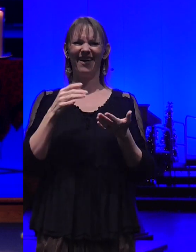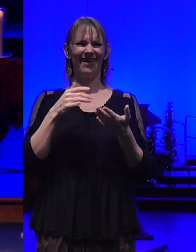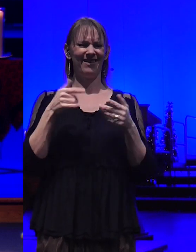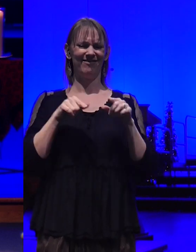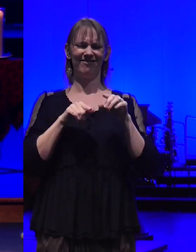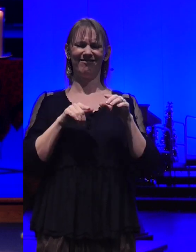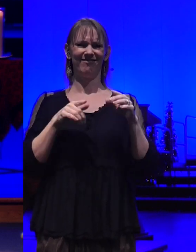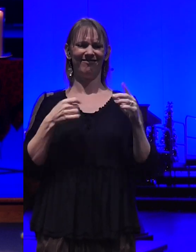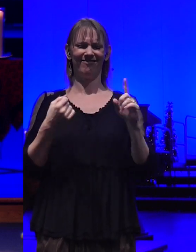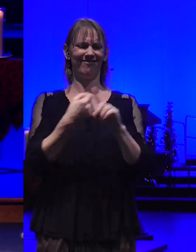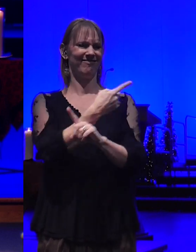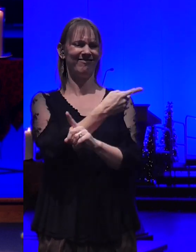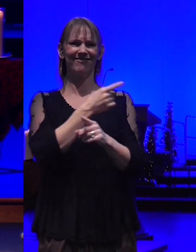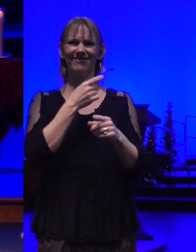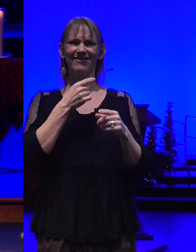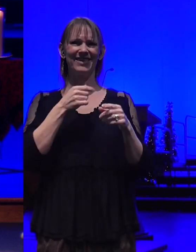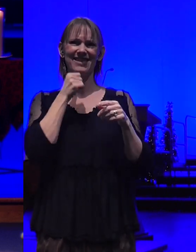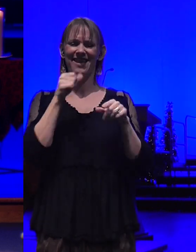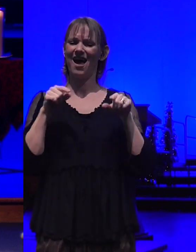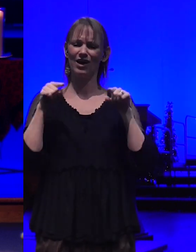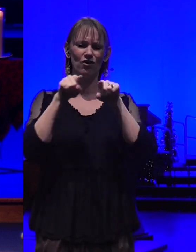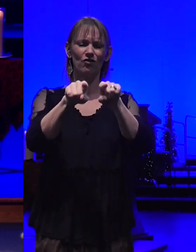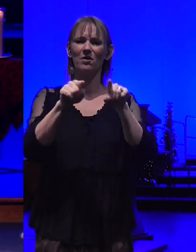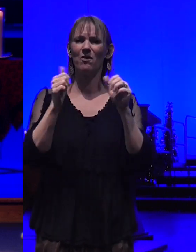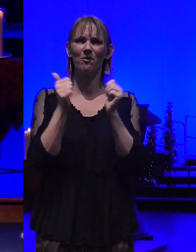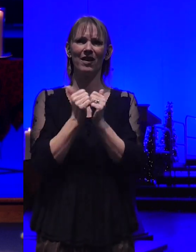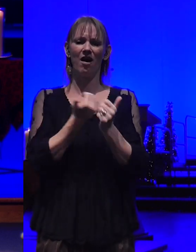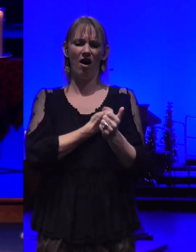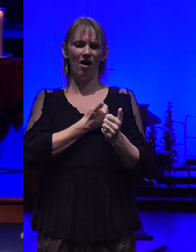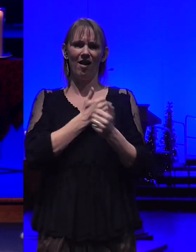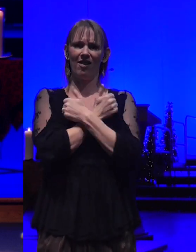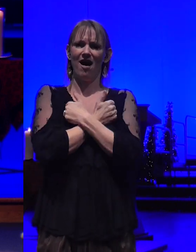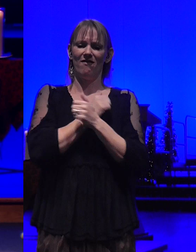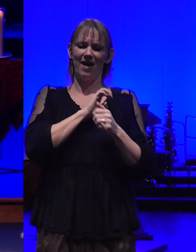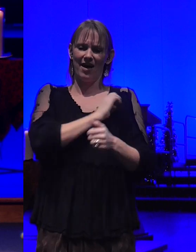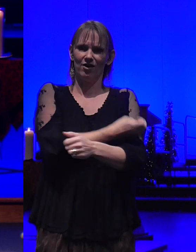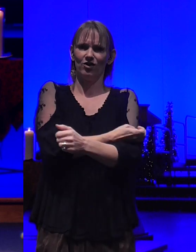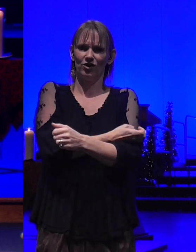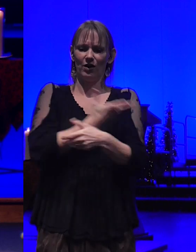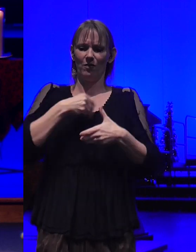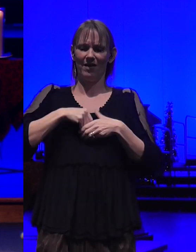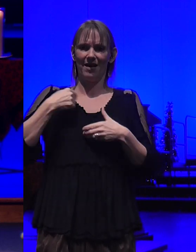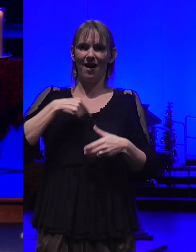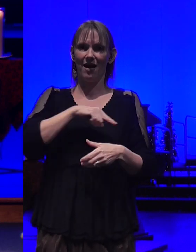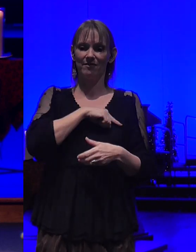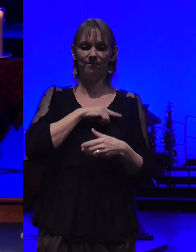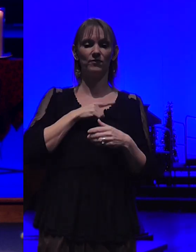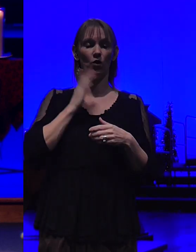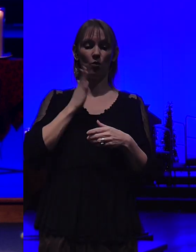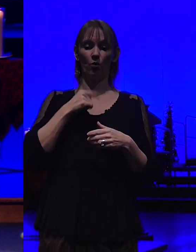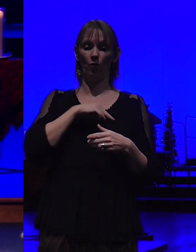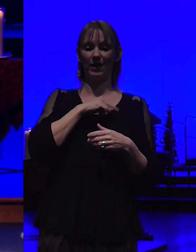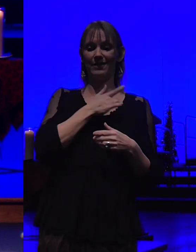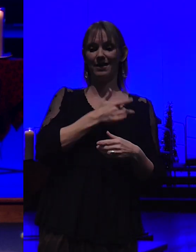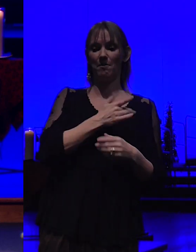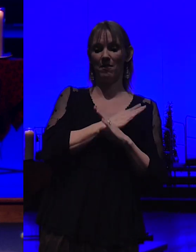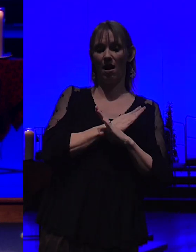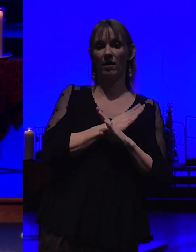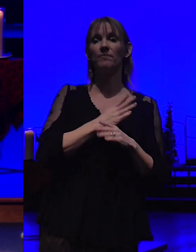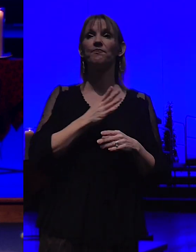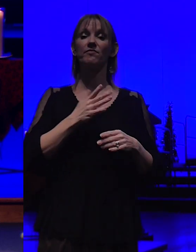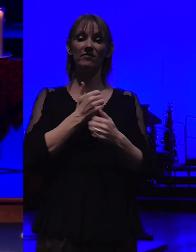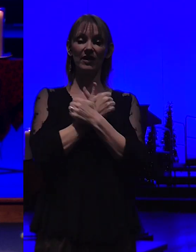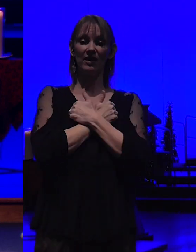with this unfolding love energy in us. And so we block it for a time. The energy of love in you will not take over your